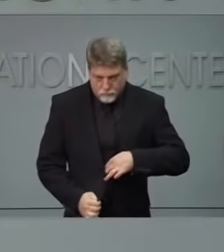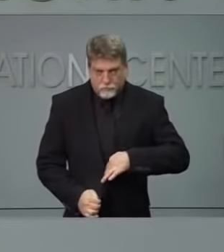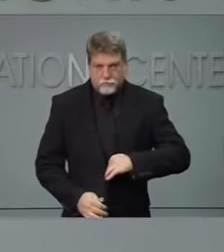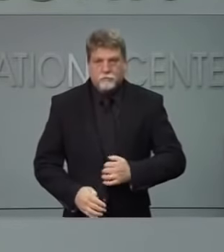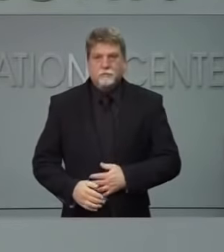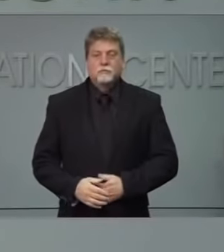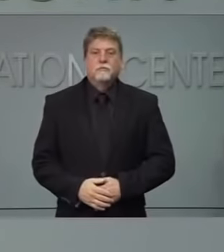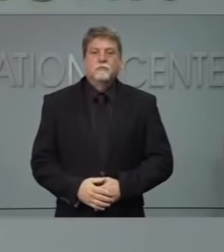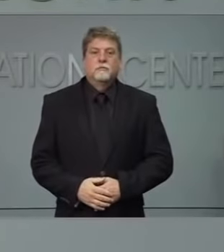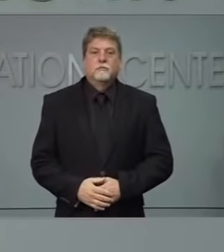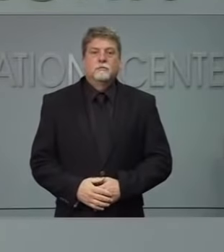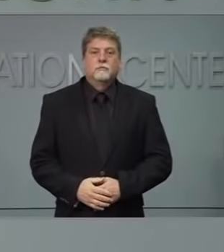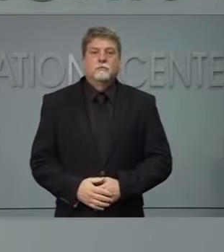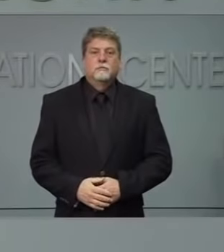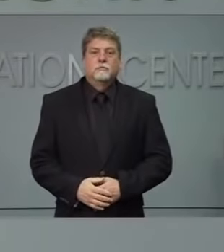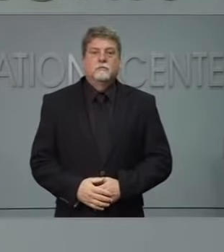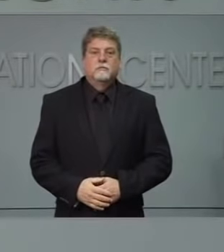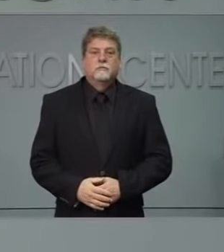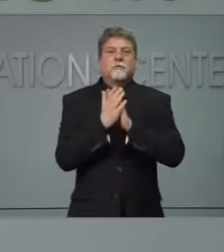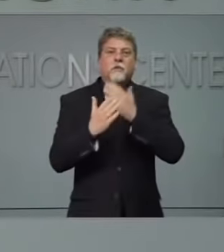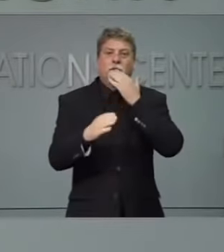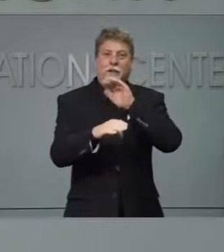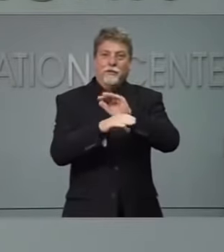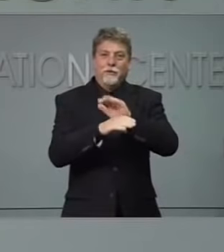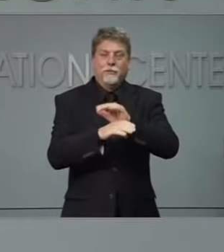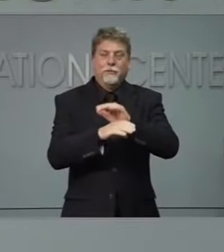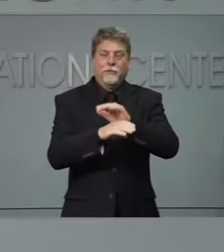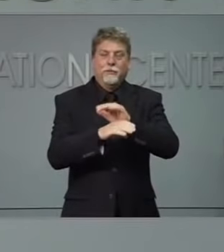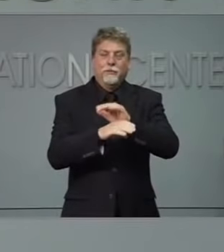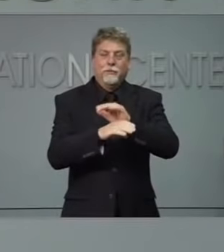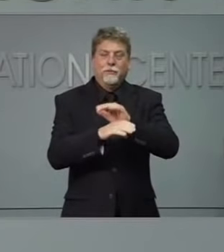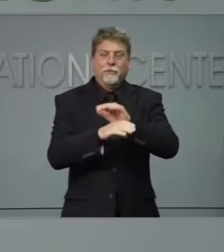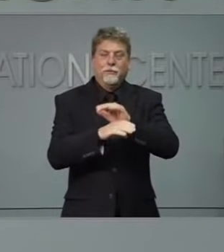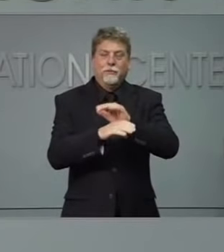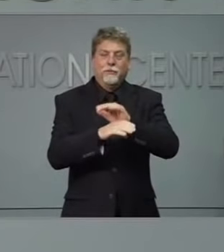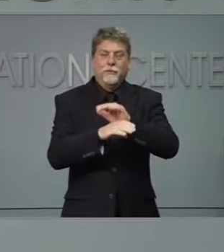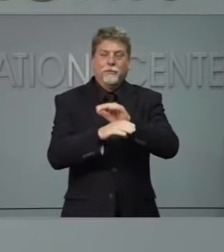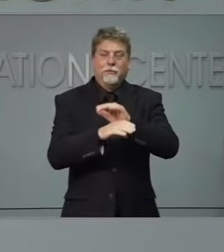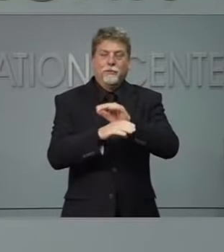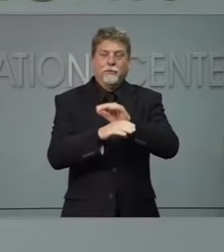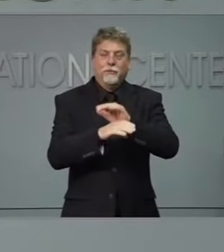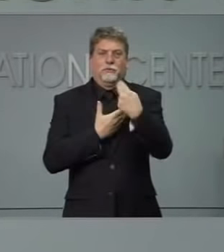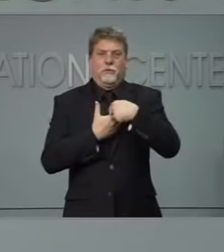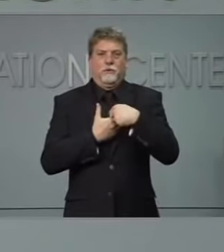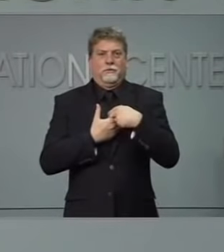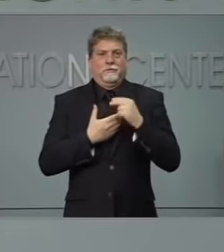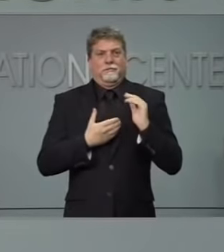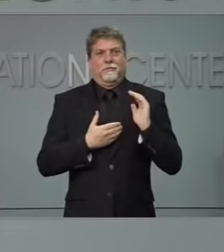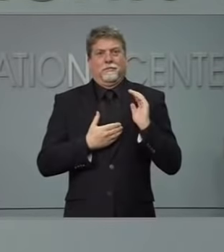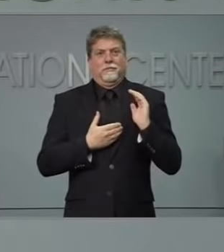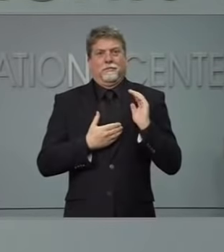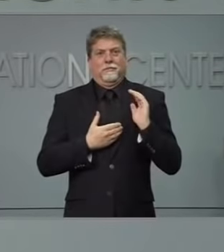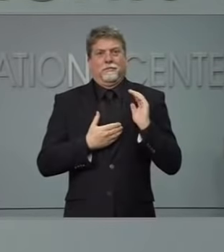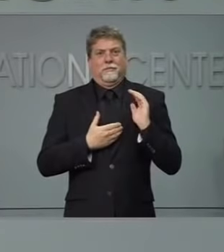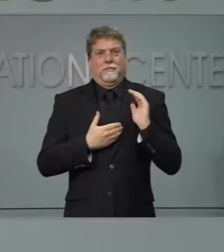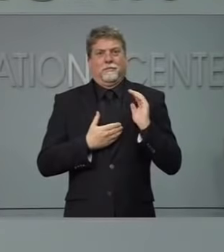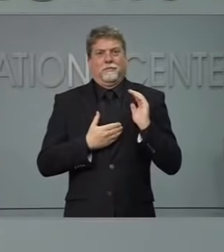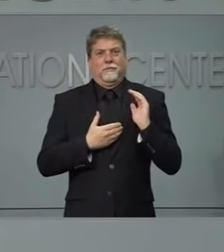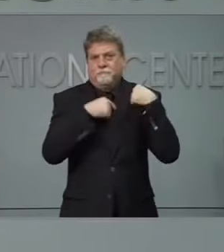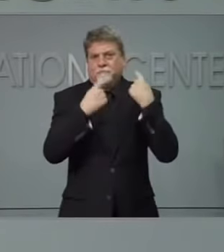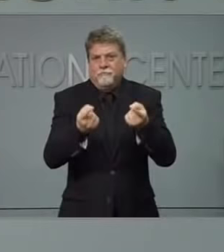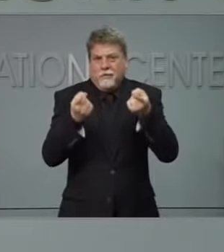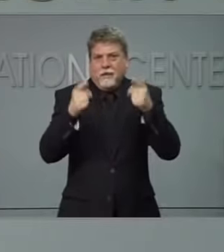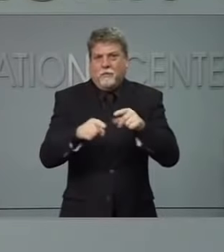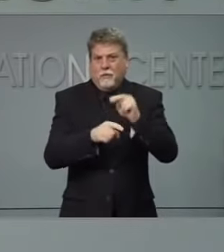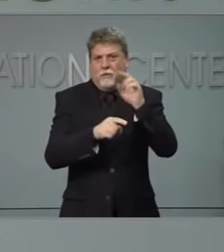Well, good afternoon, everybody, and thank you for joining today's update on COVID-19 in North Carolina. As of